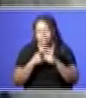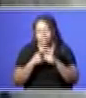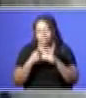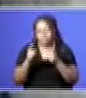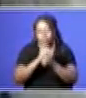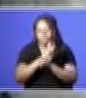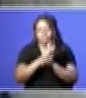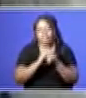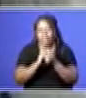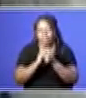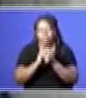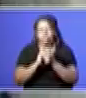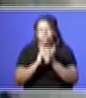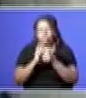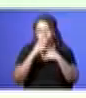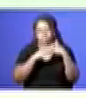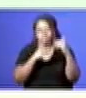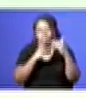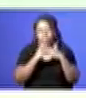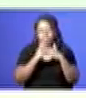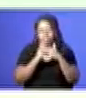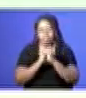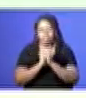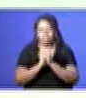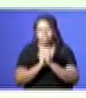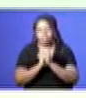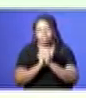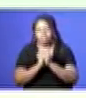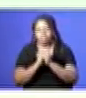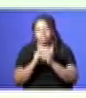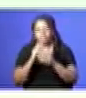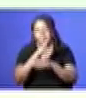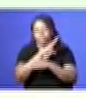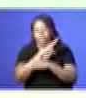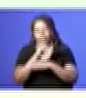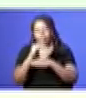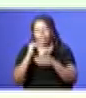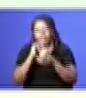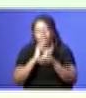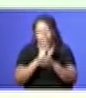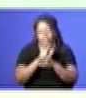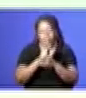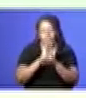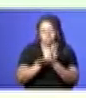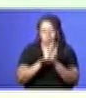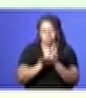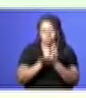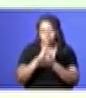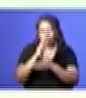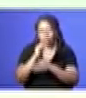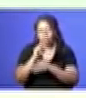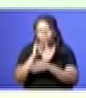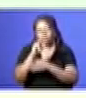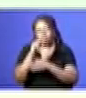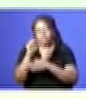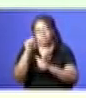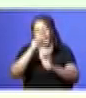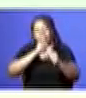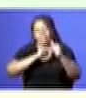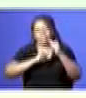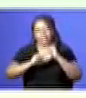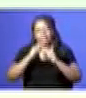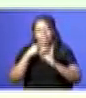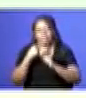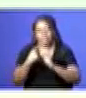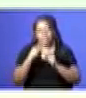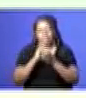buildings and roads and other infrastructure. And Perry Institute for Marine Science senior scientist Dr. KRISTA SHERMAN says that a huge